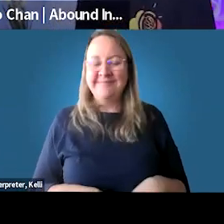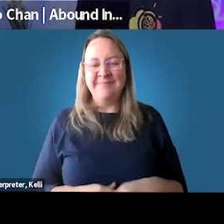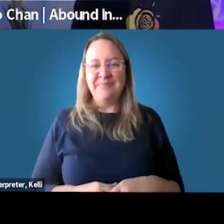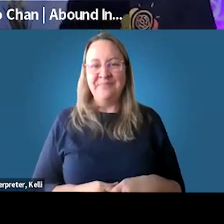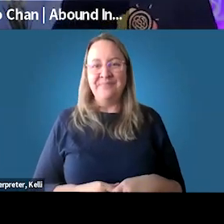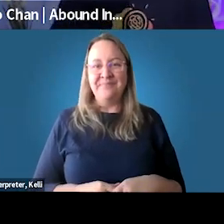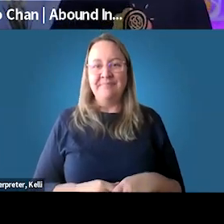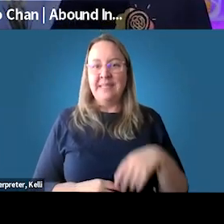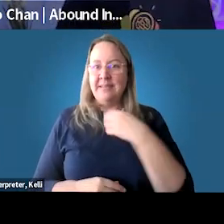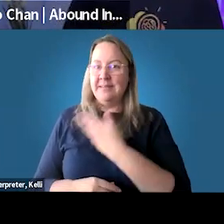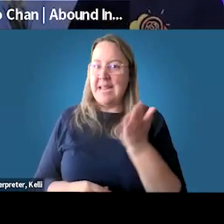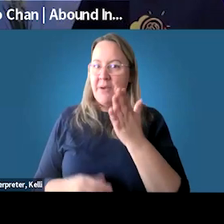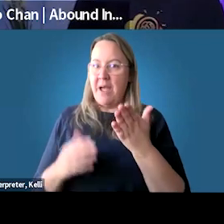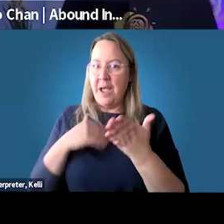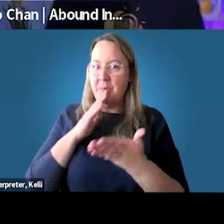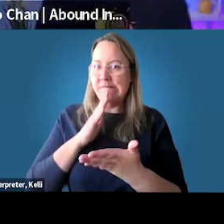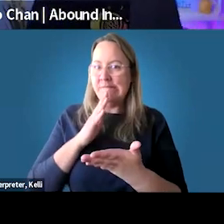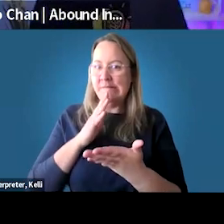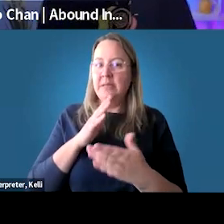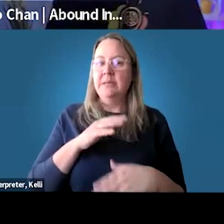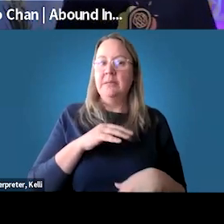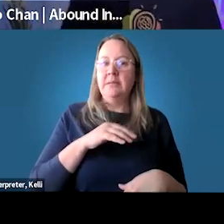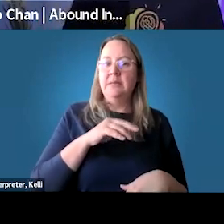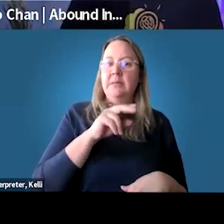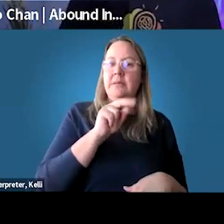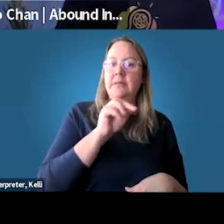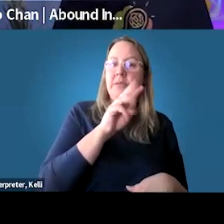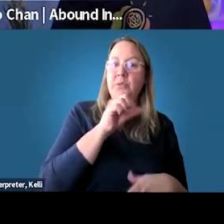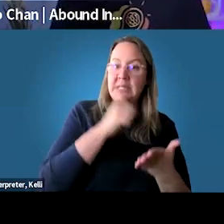Indestructible newsletter if you want to grab that.